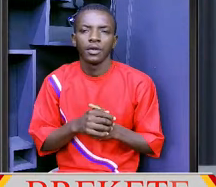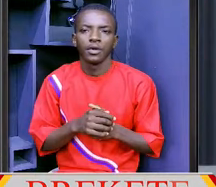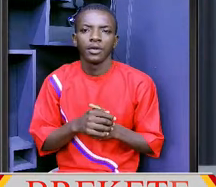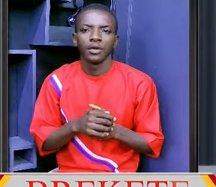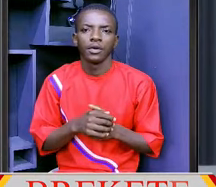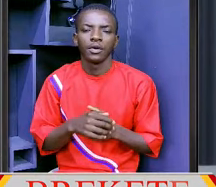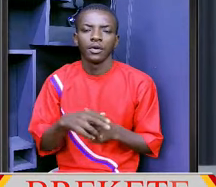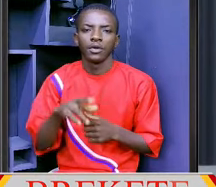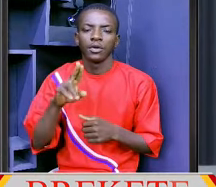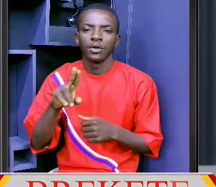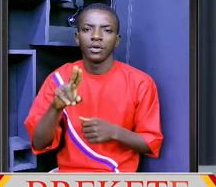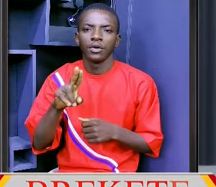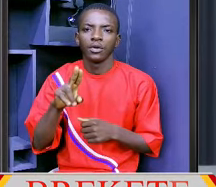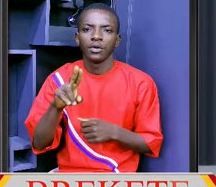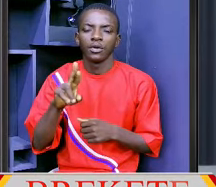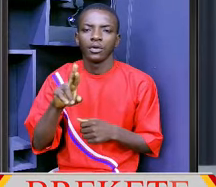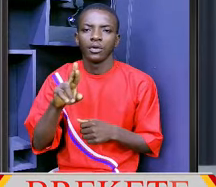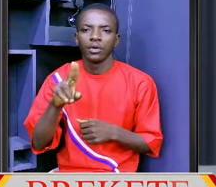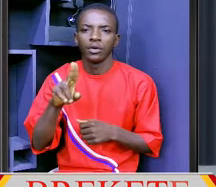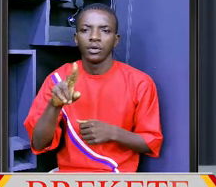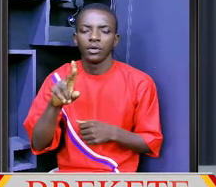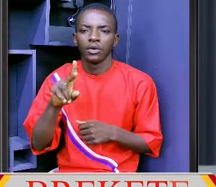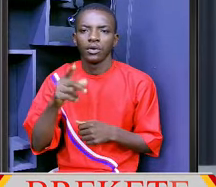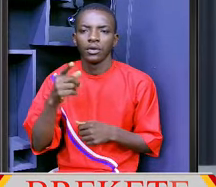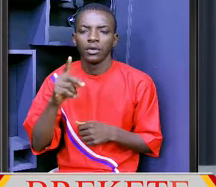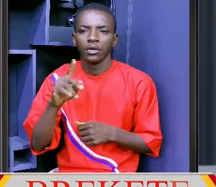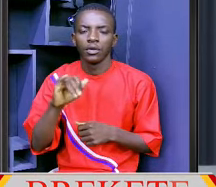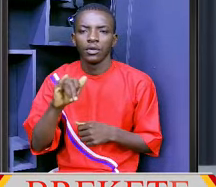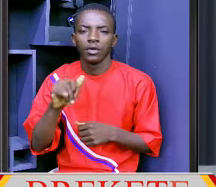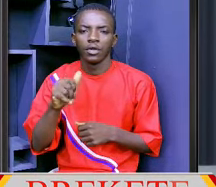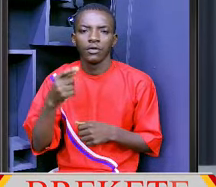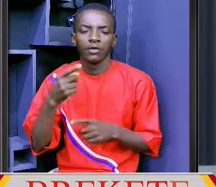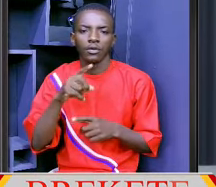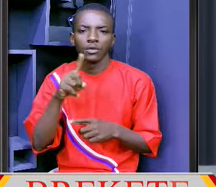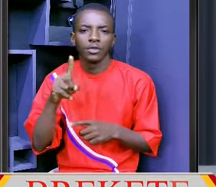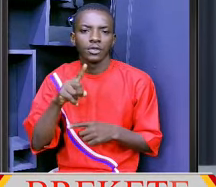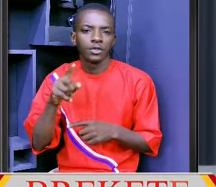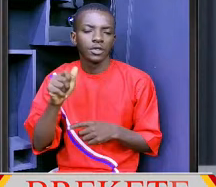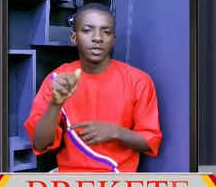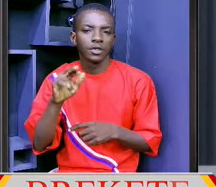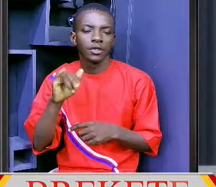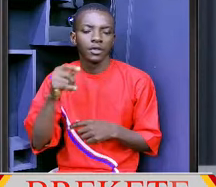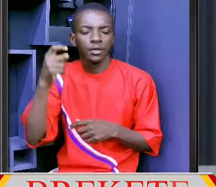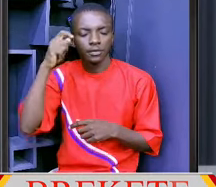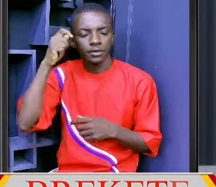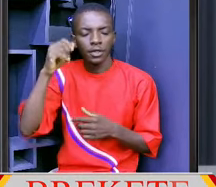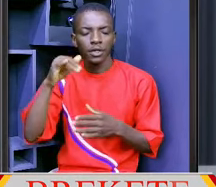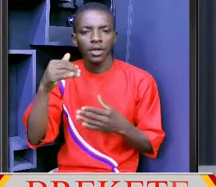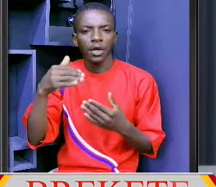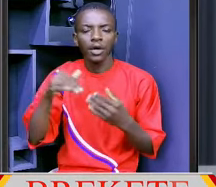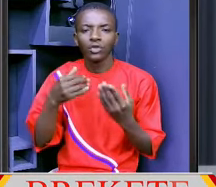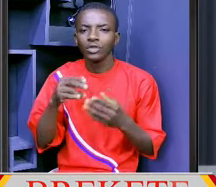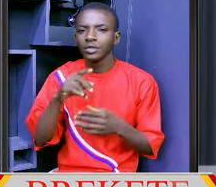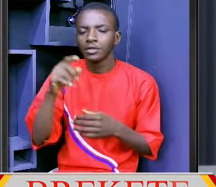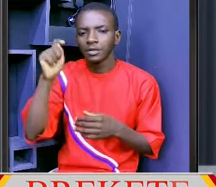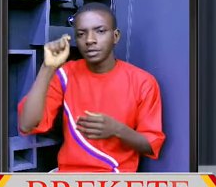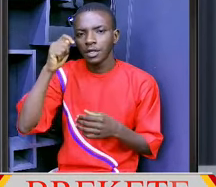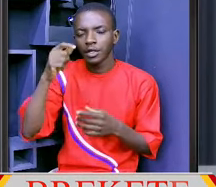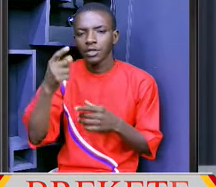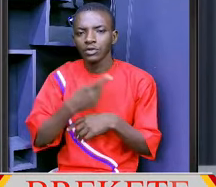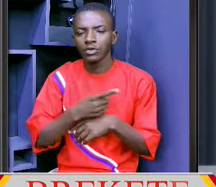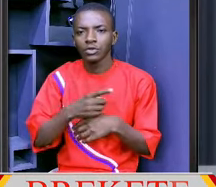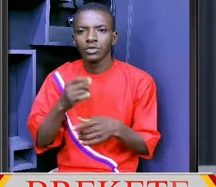Now, Rukia from Zaria. Okay, Rookie, how's Zaria today? Fine, no. Well done.